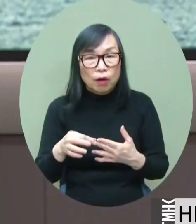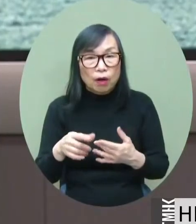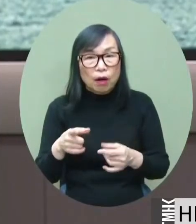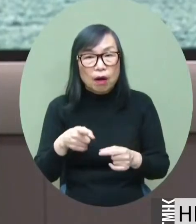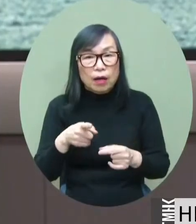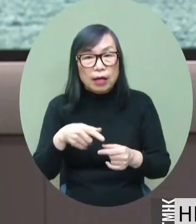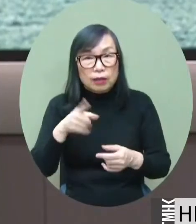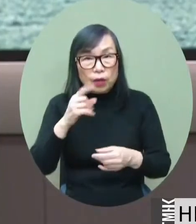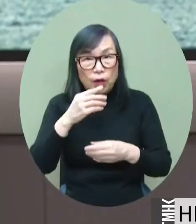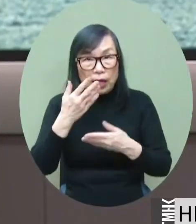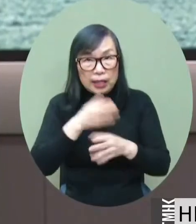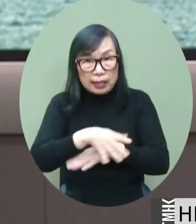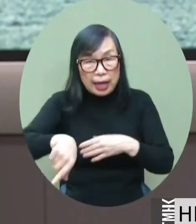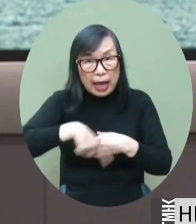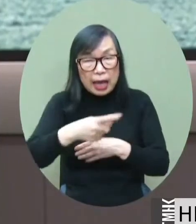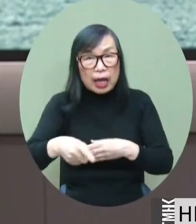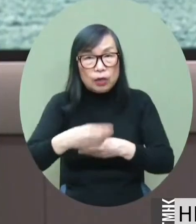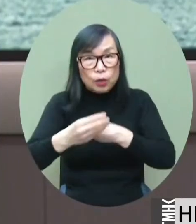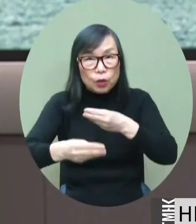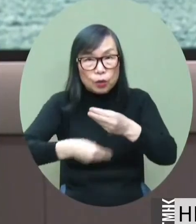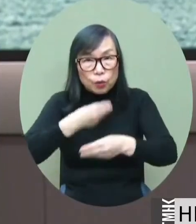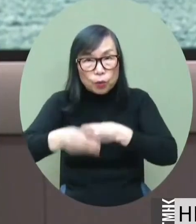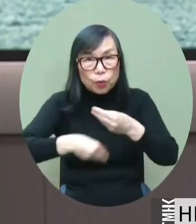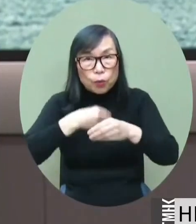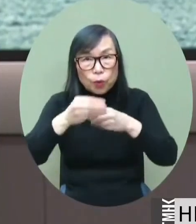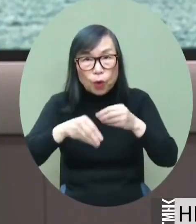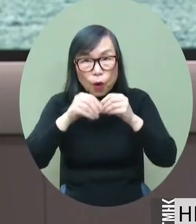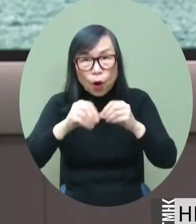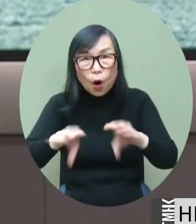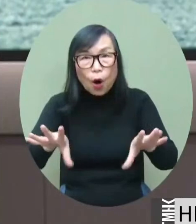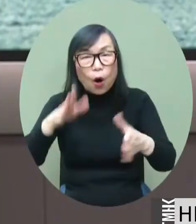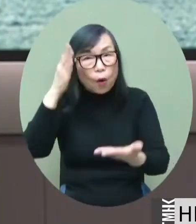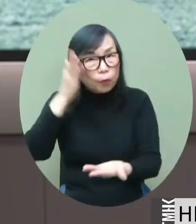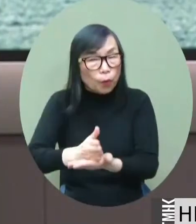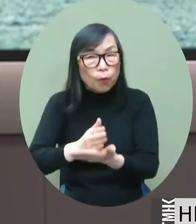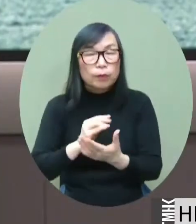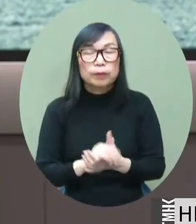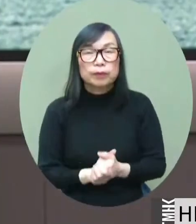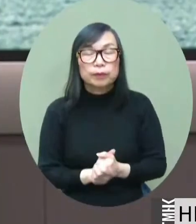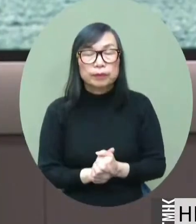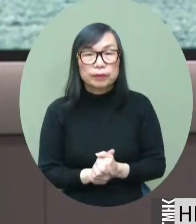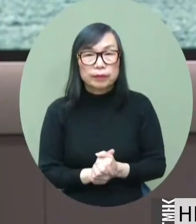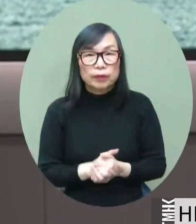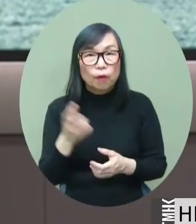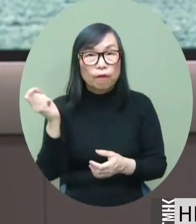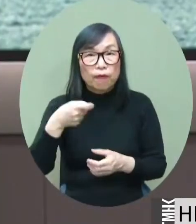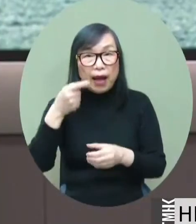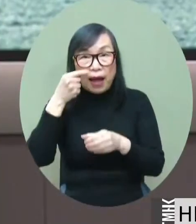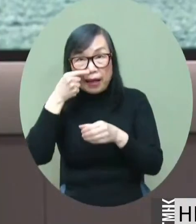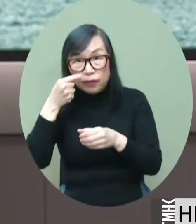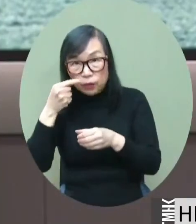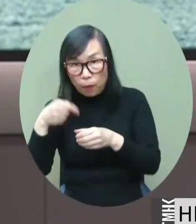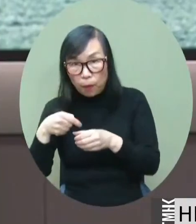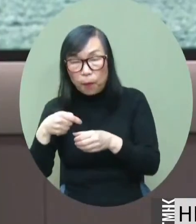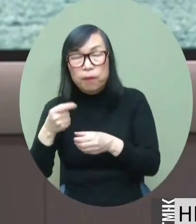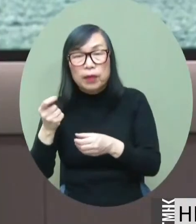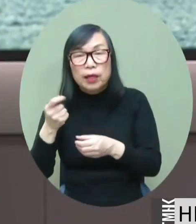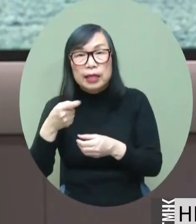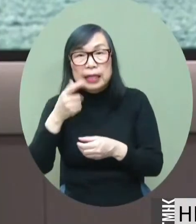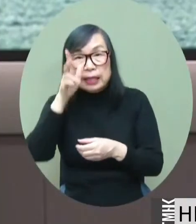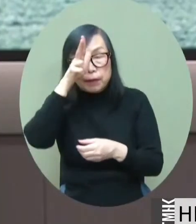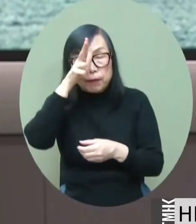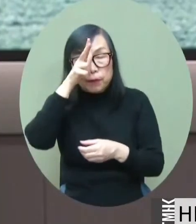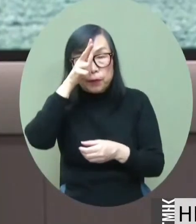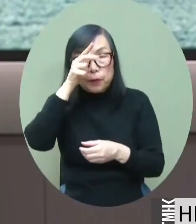So we want to cut the transmission chain in the community as much as possible. Apart from doing